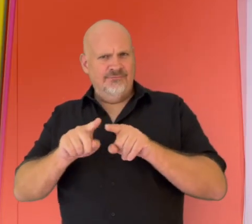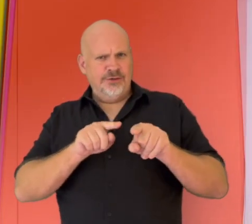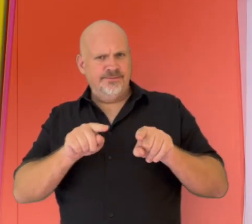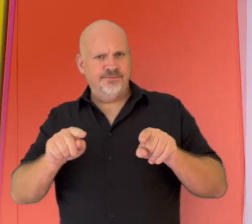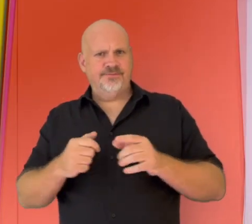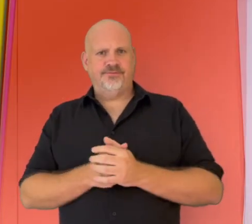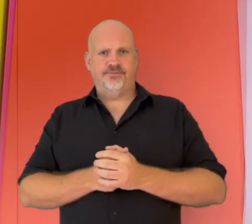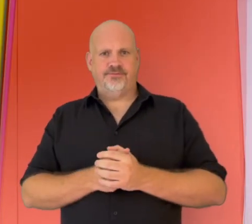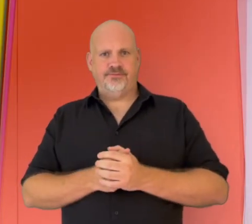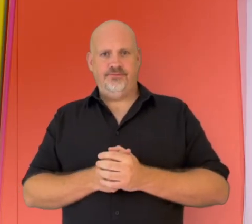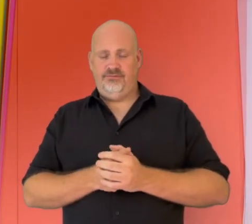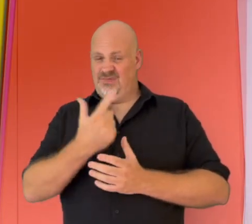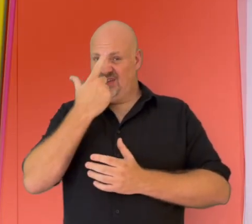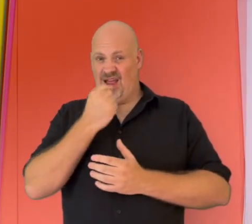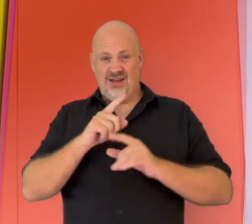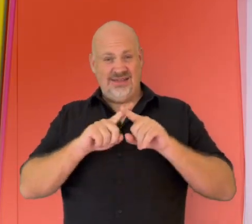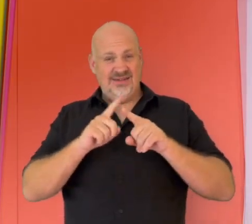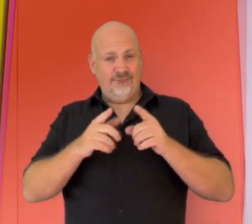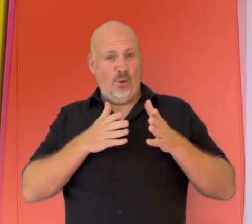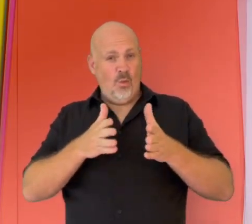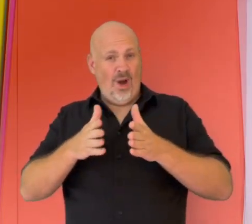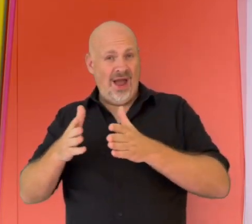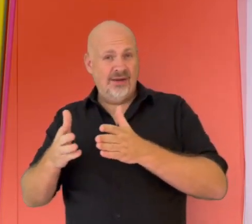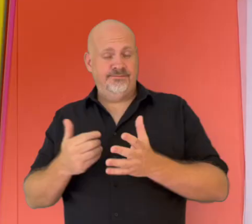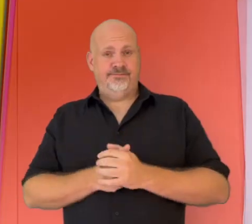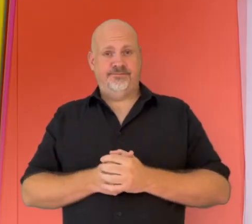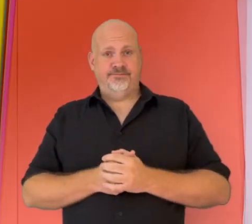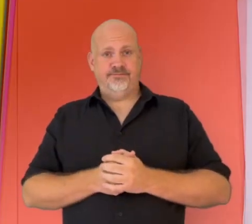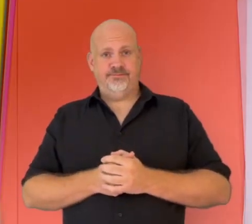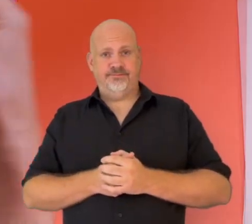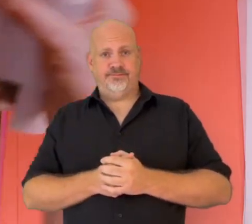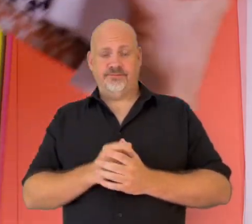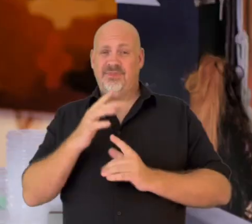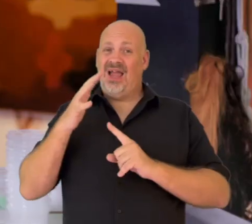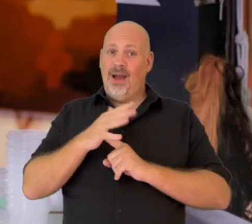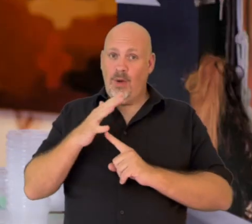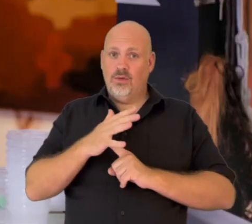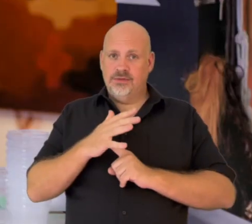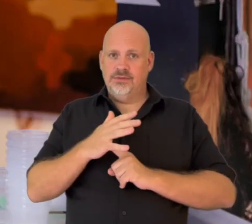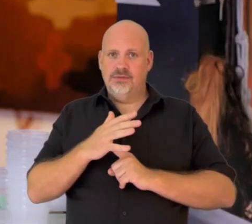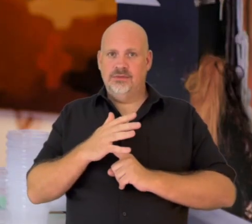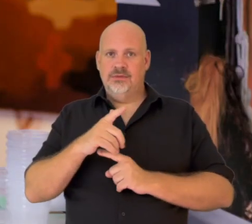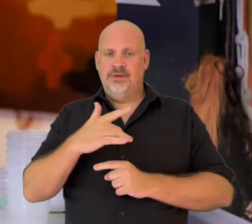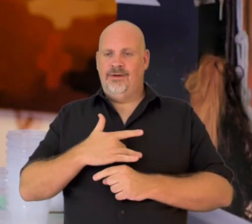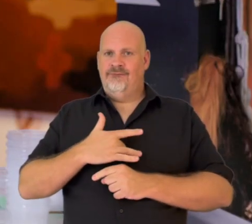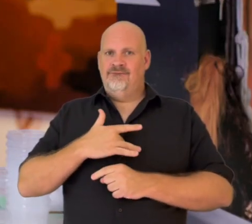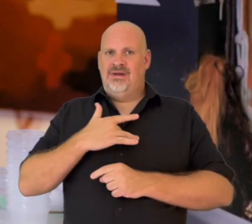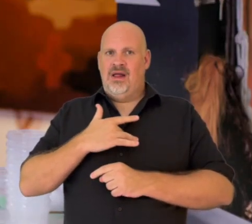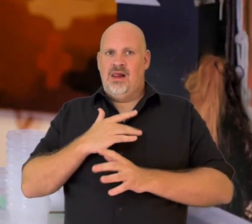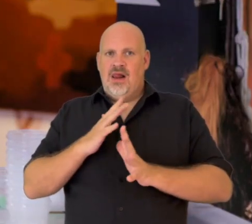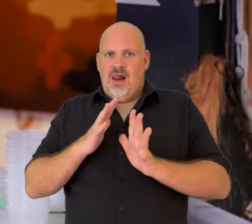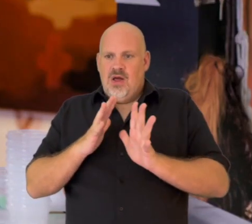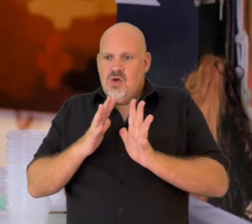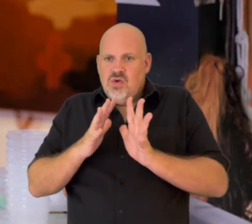and you can use them in lots of different ways, but the important thing is not to feel too precious about them.